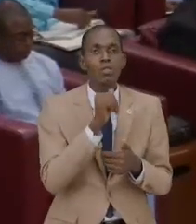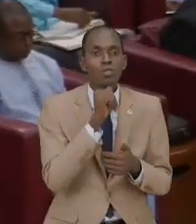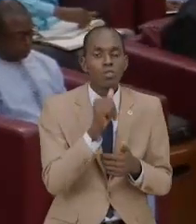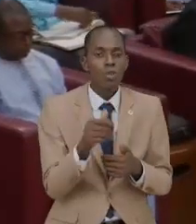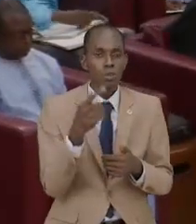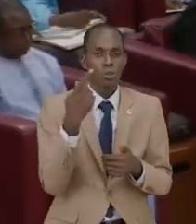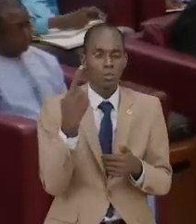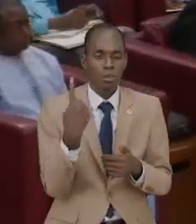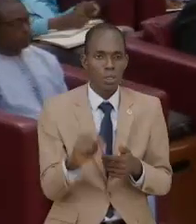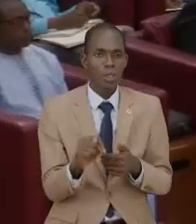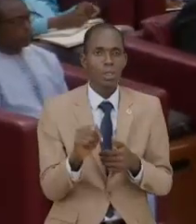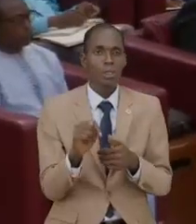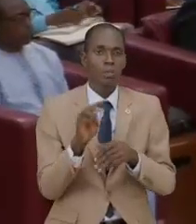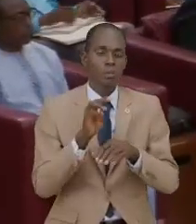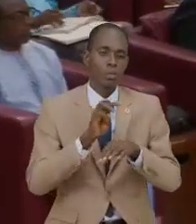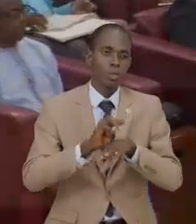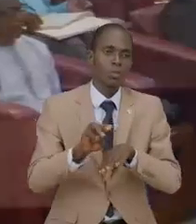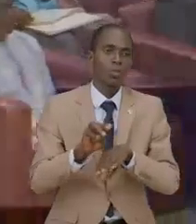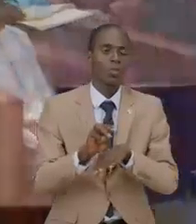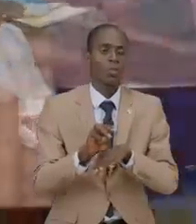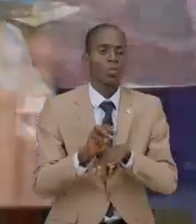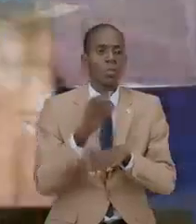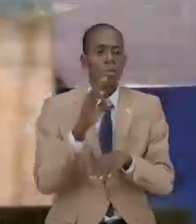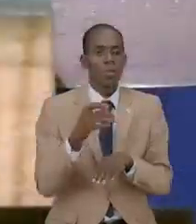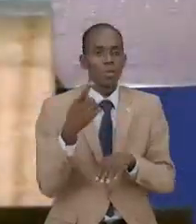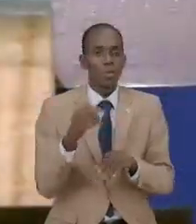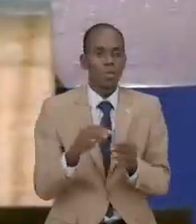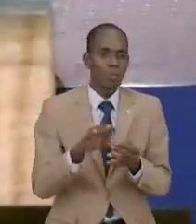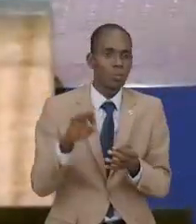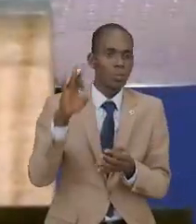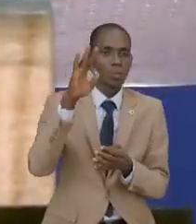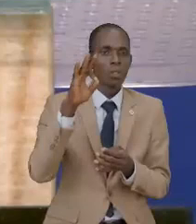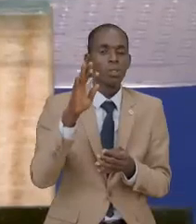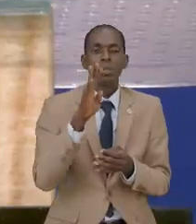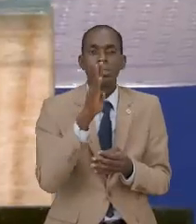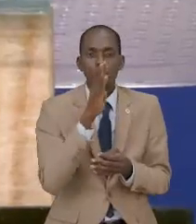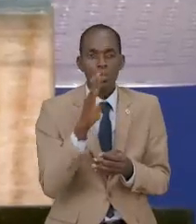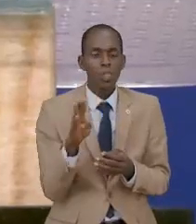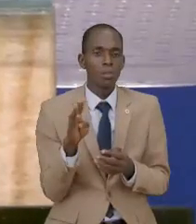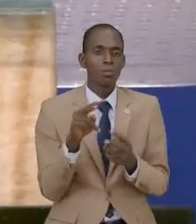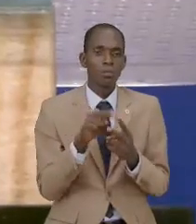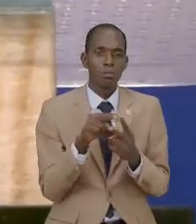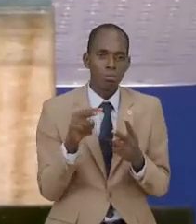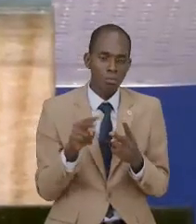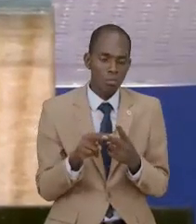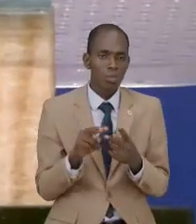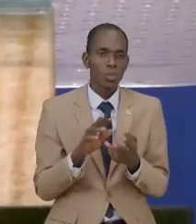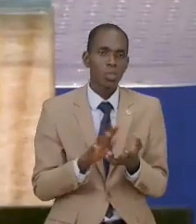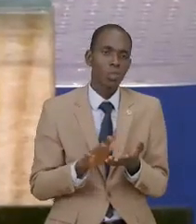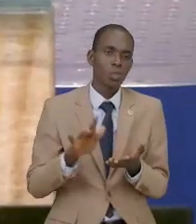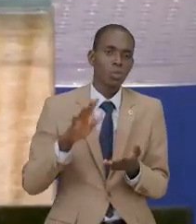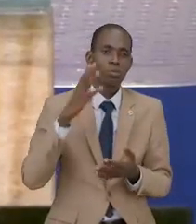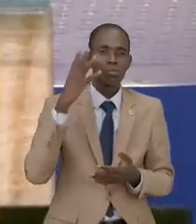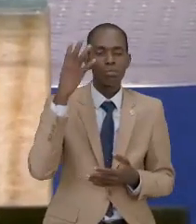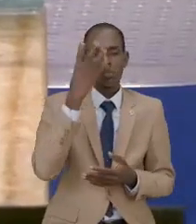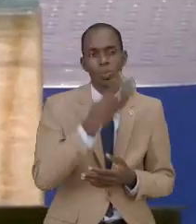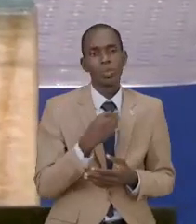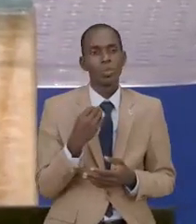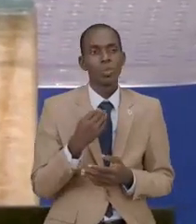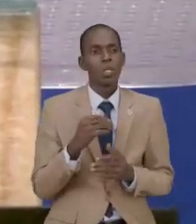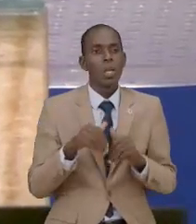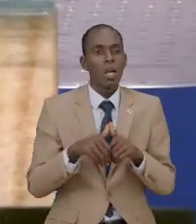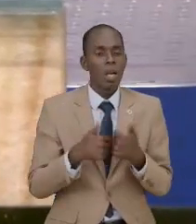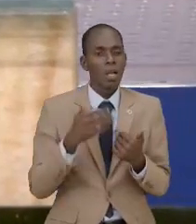not the ministration of the Spirit be rather glorious? How